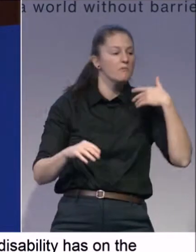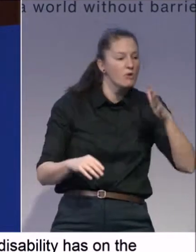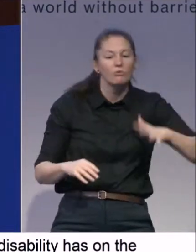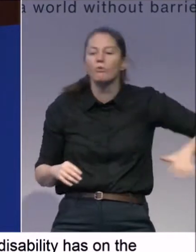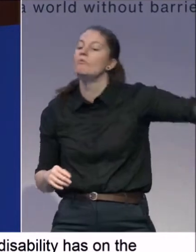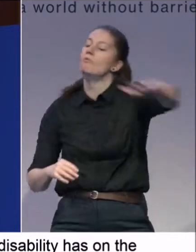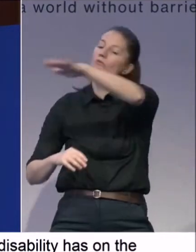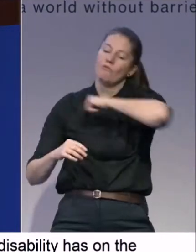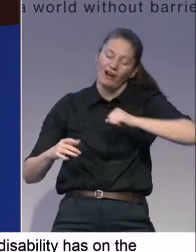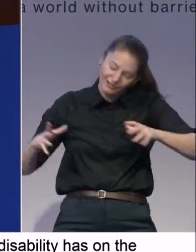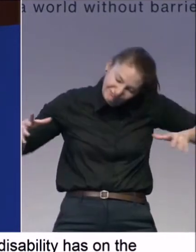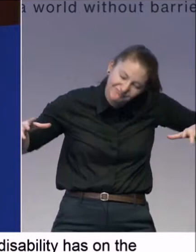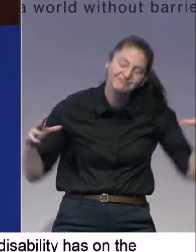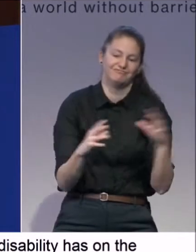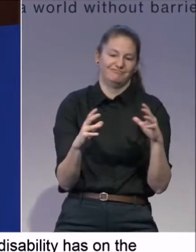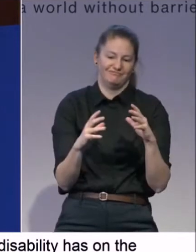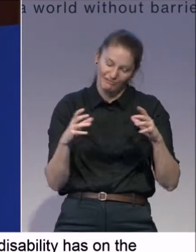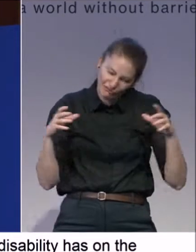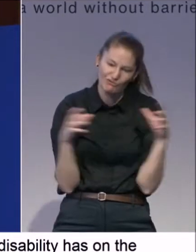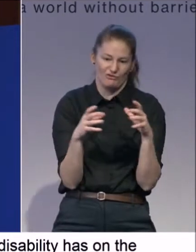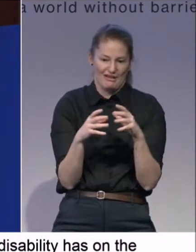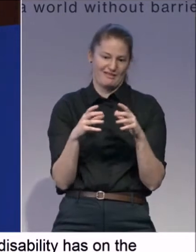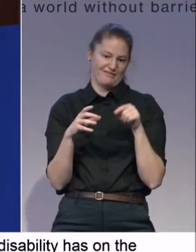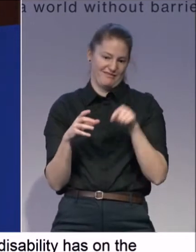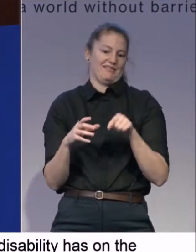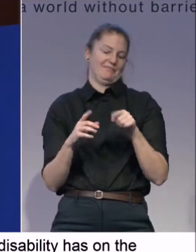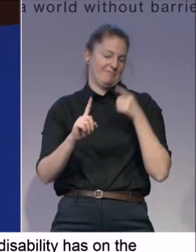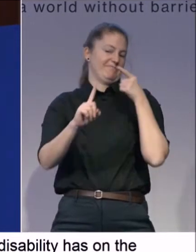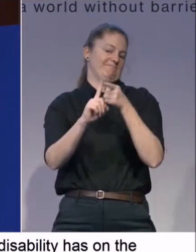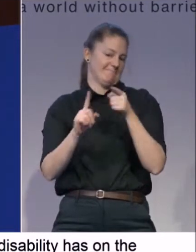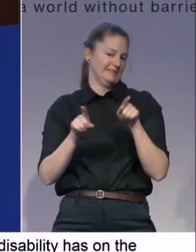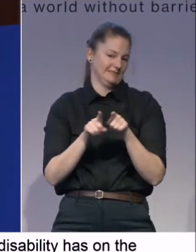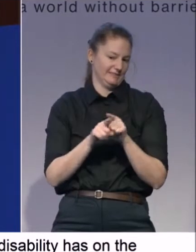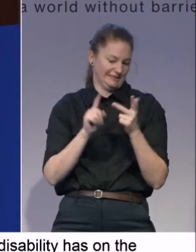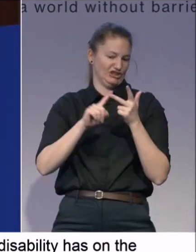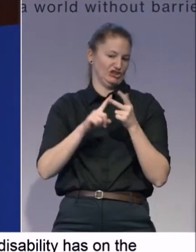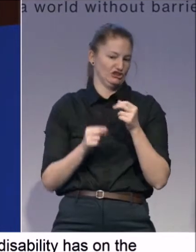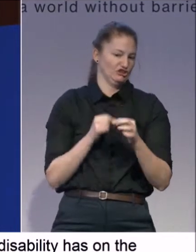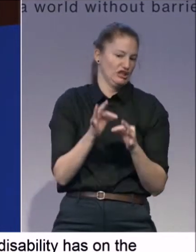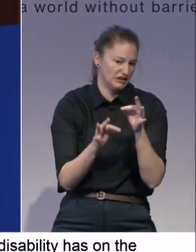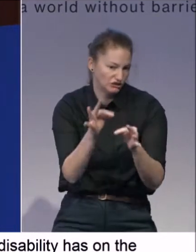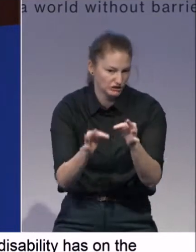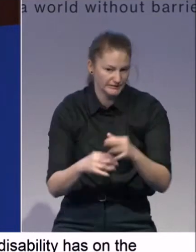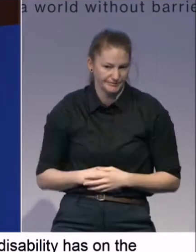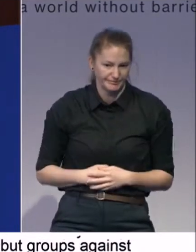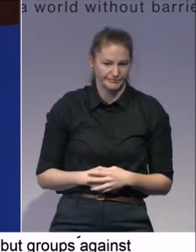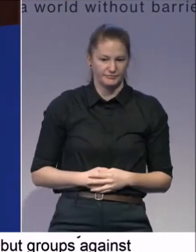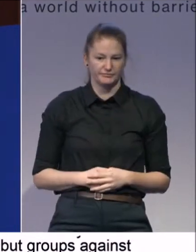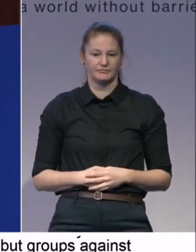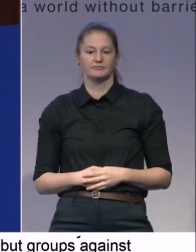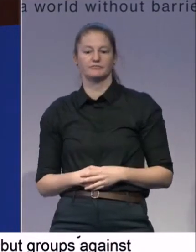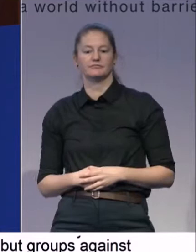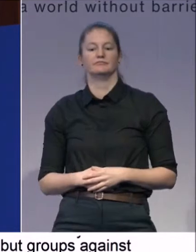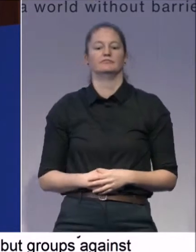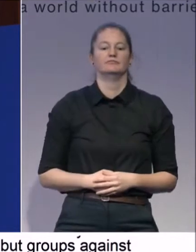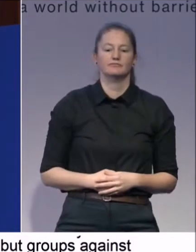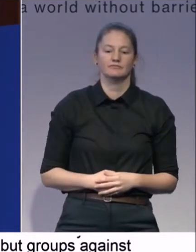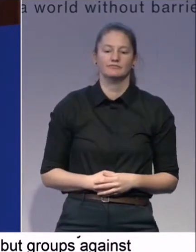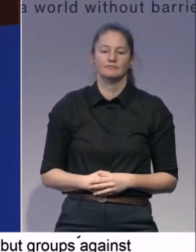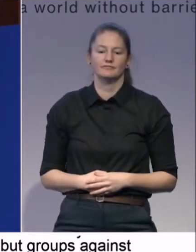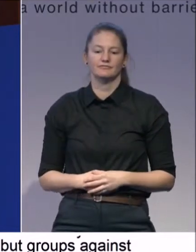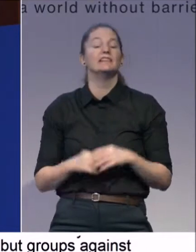And I also want to say that I think we need to get to the next level and